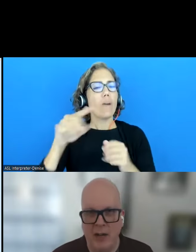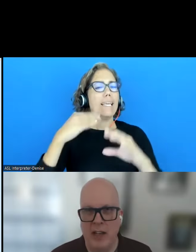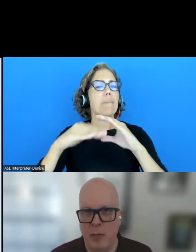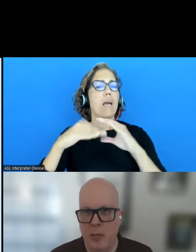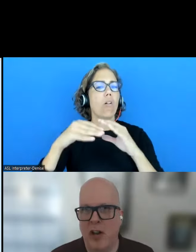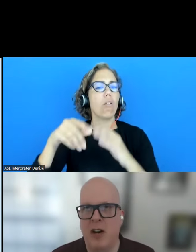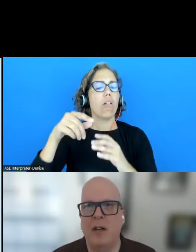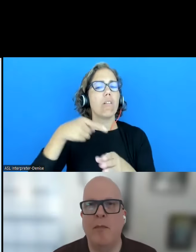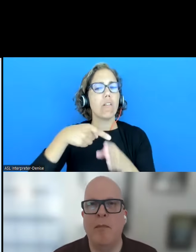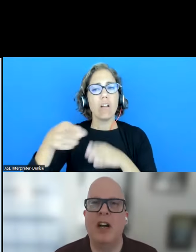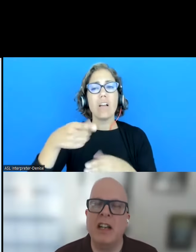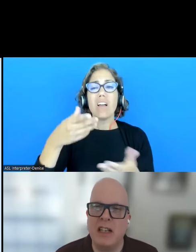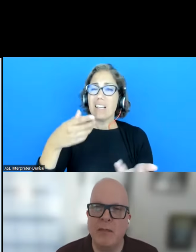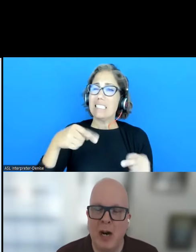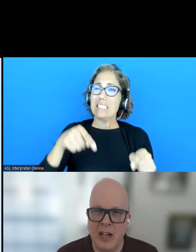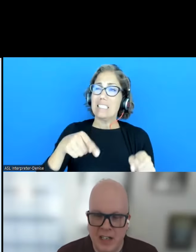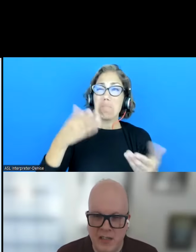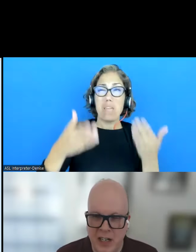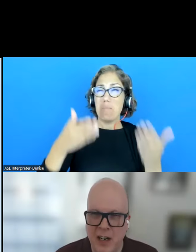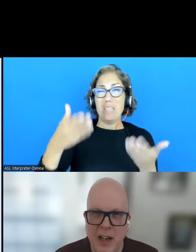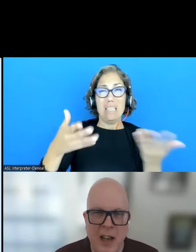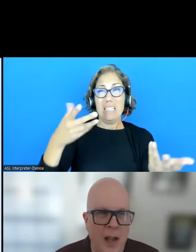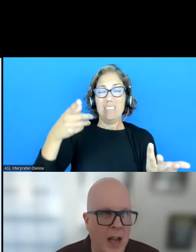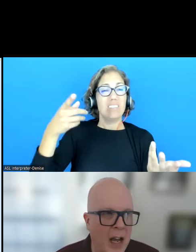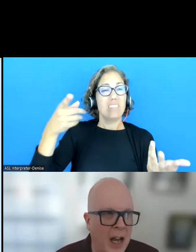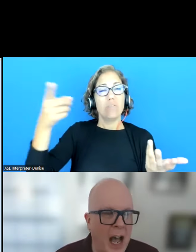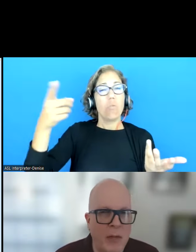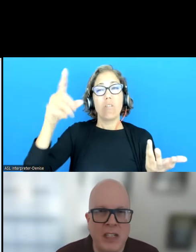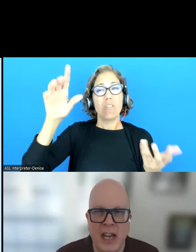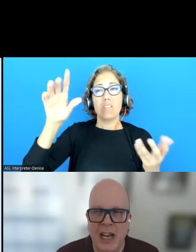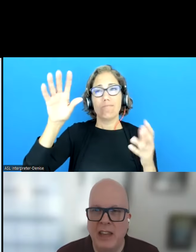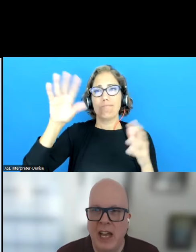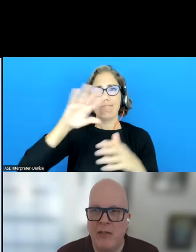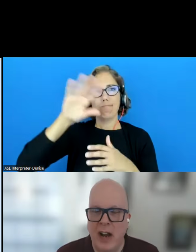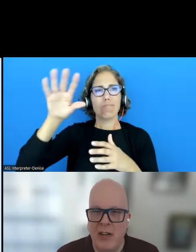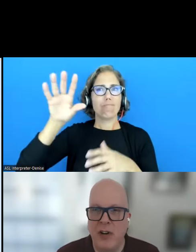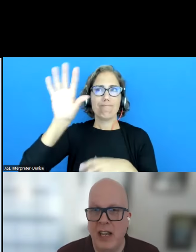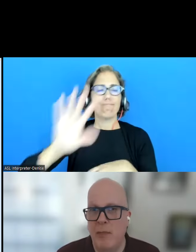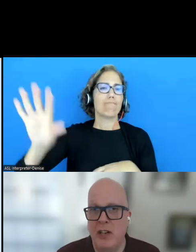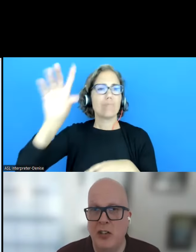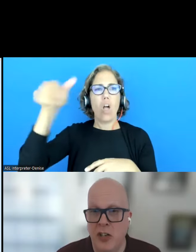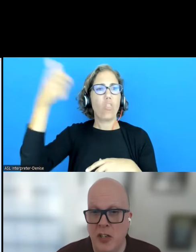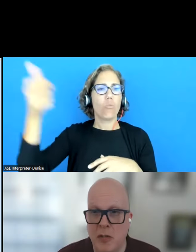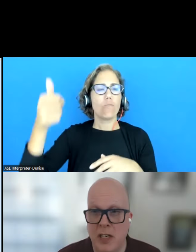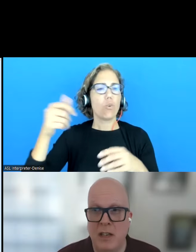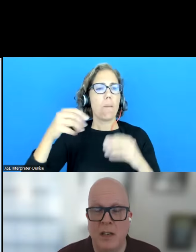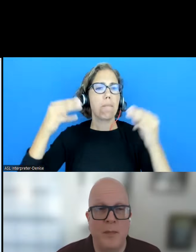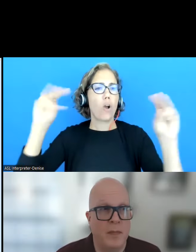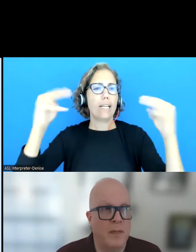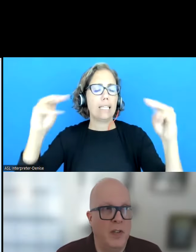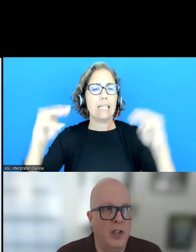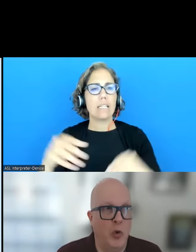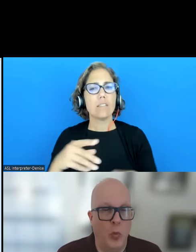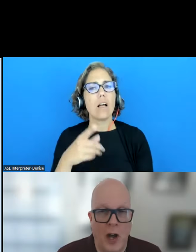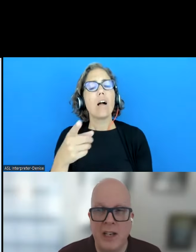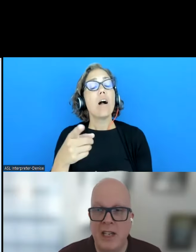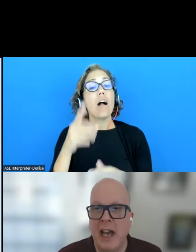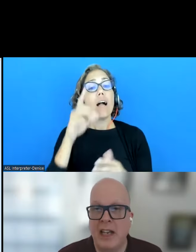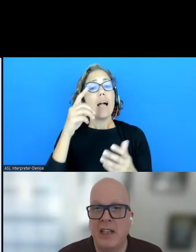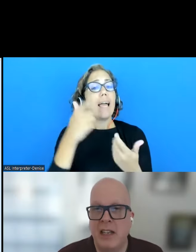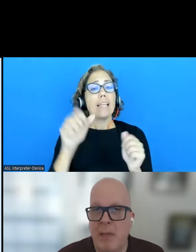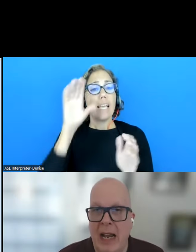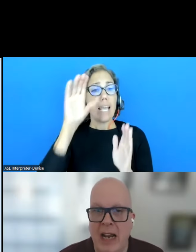be out in the broader marketing sphere. I would say that for every image you're using, you